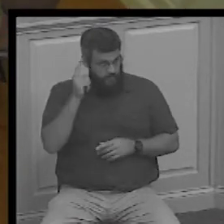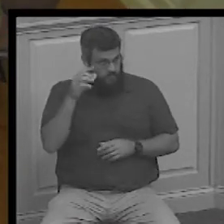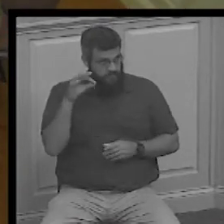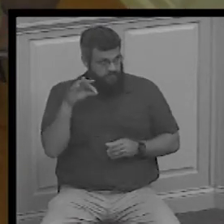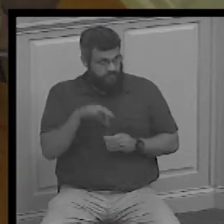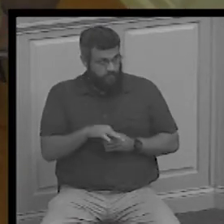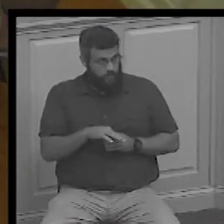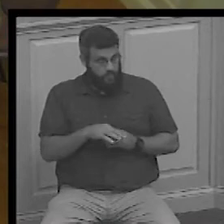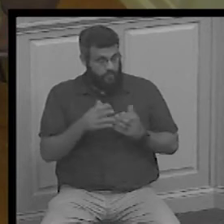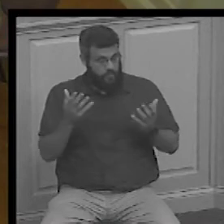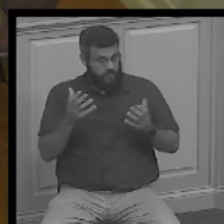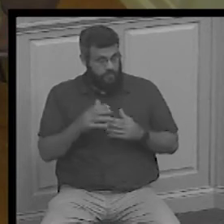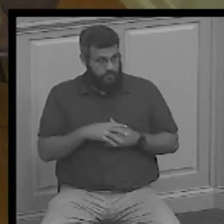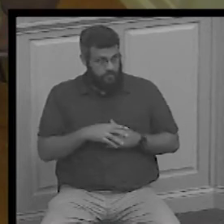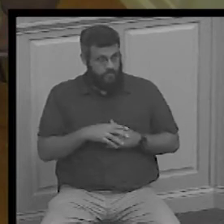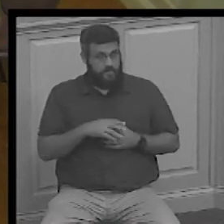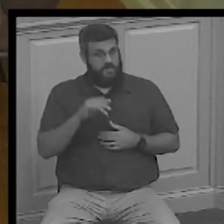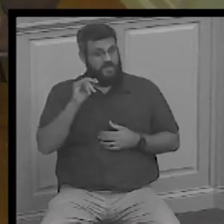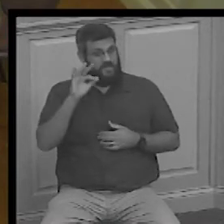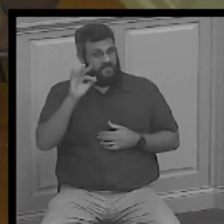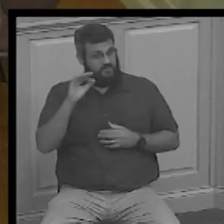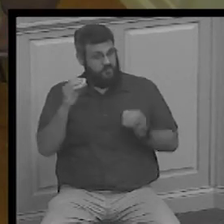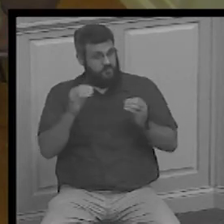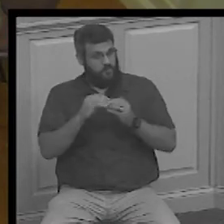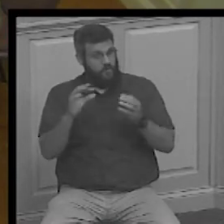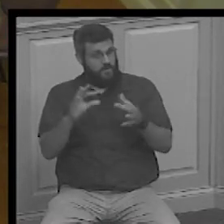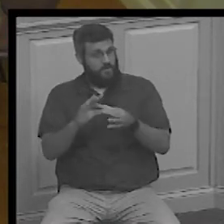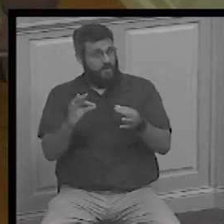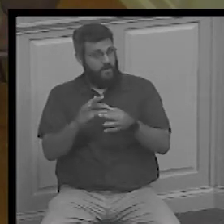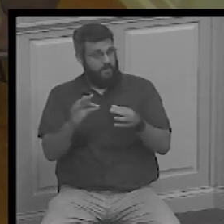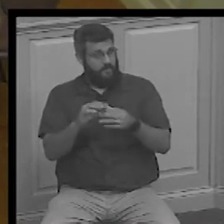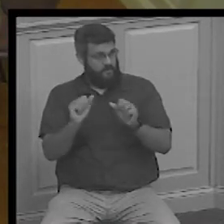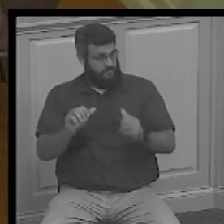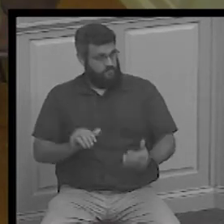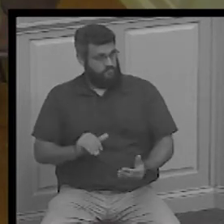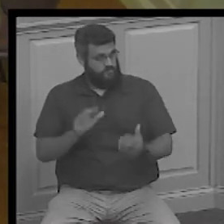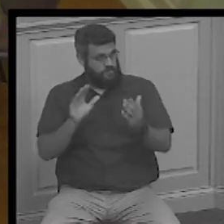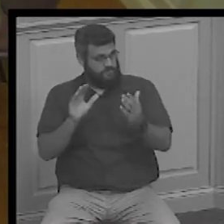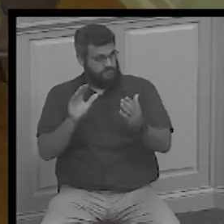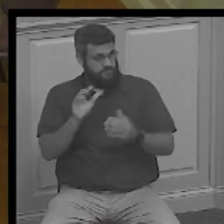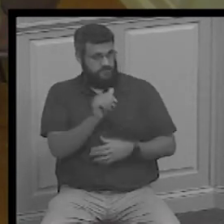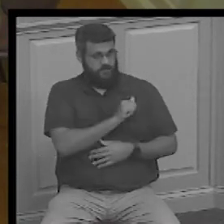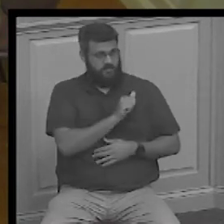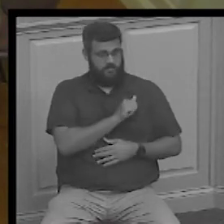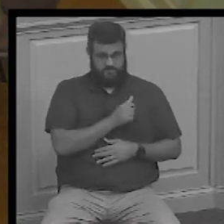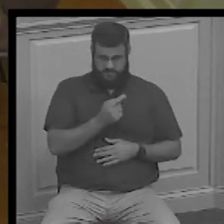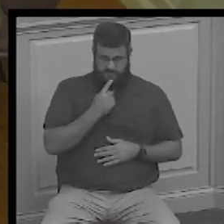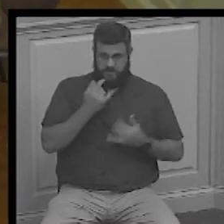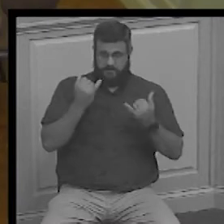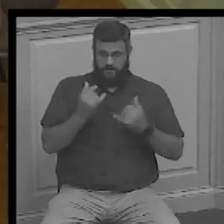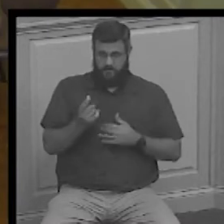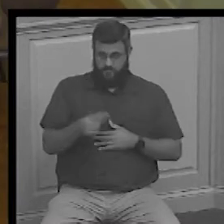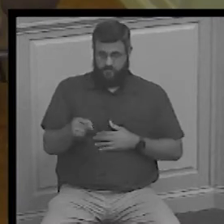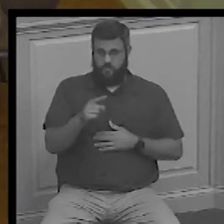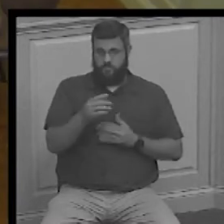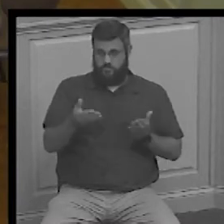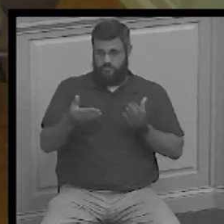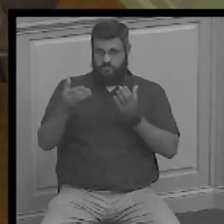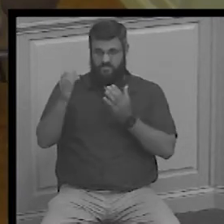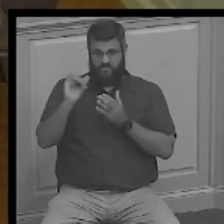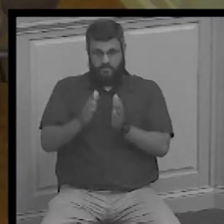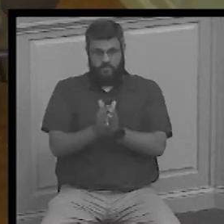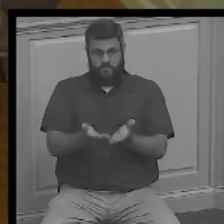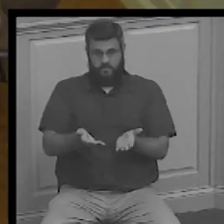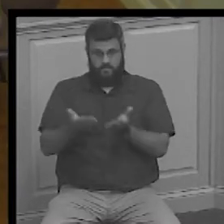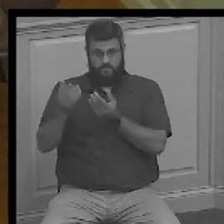whatnot? And maybe if there's any other comment that might be addressed. You guys will take this to Well, planning and zoning, And